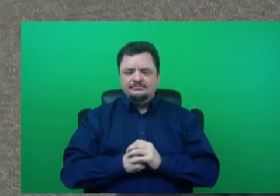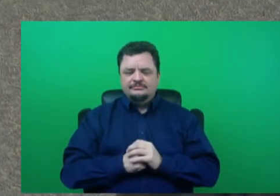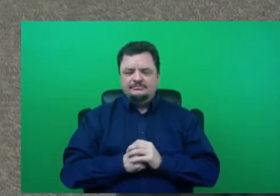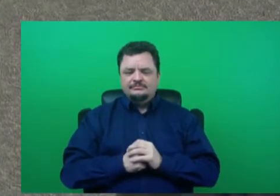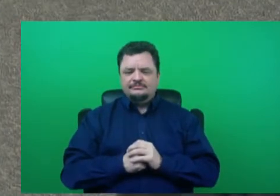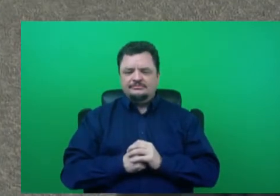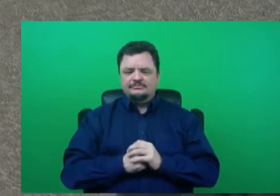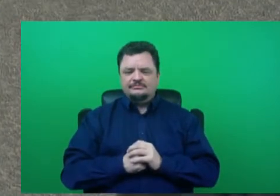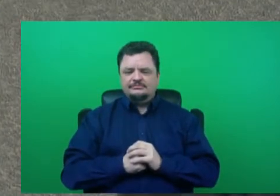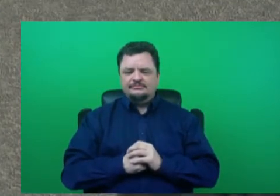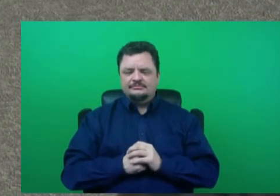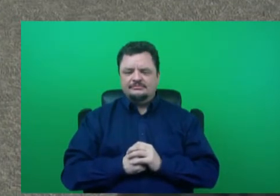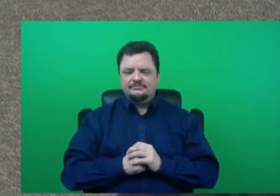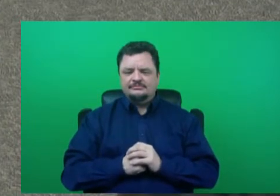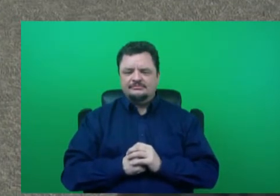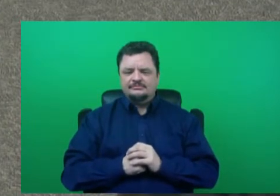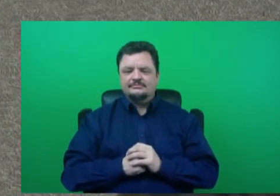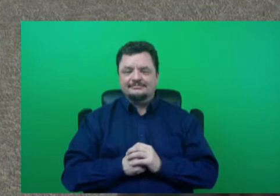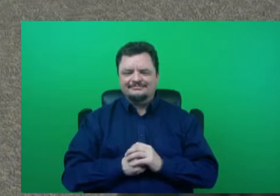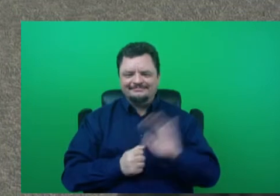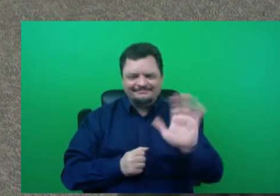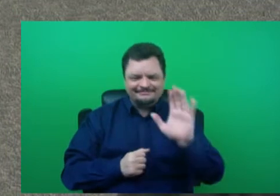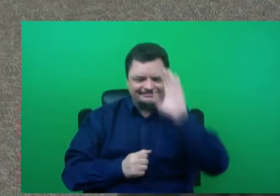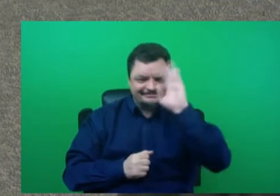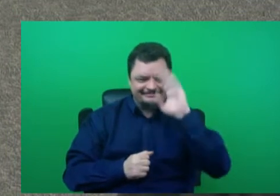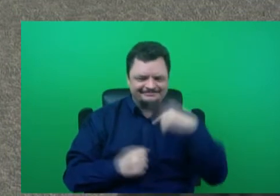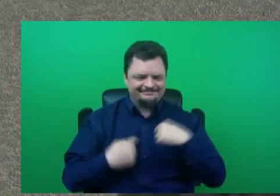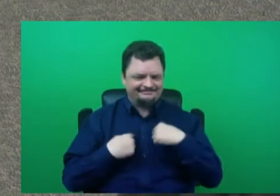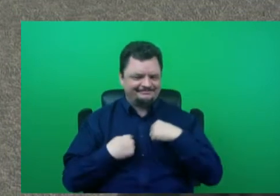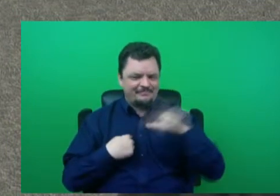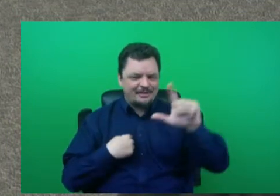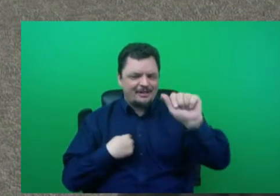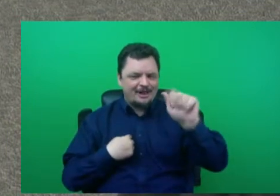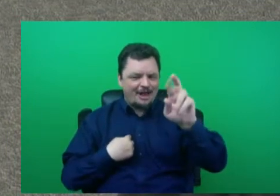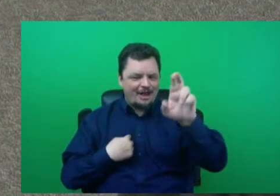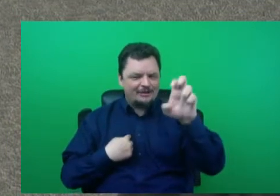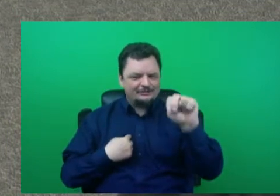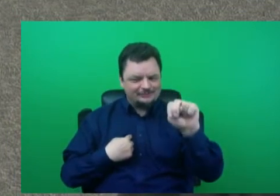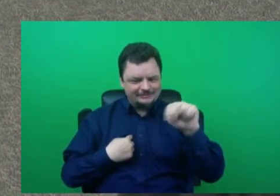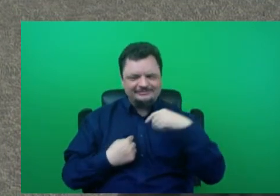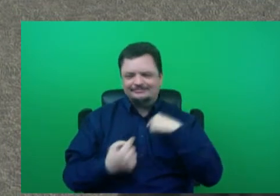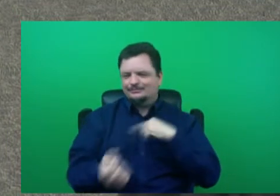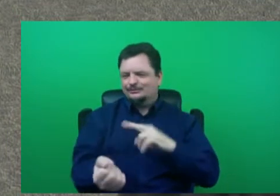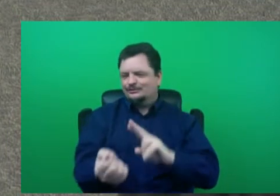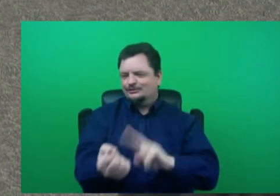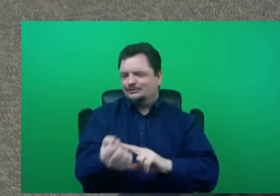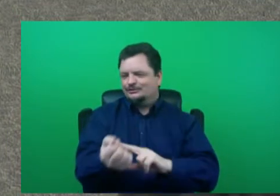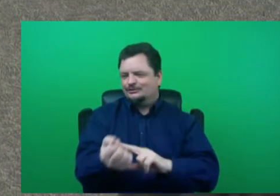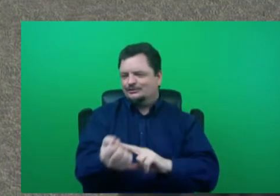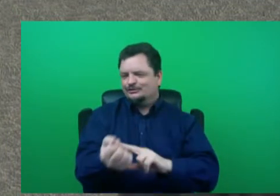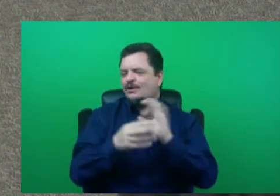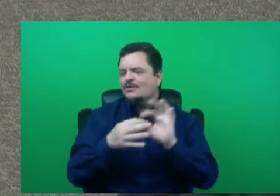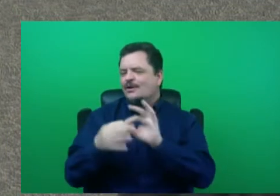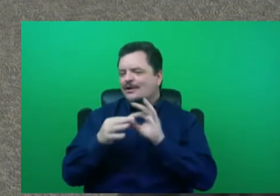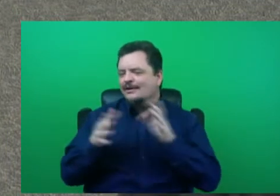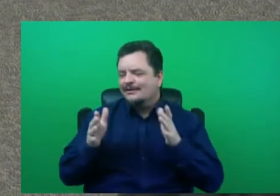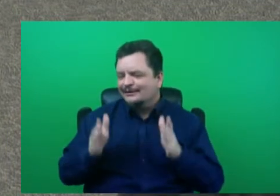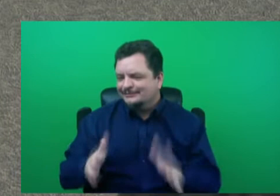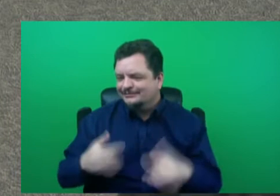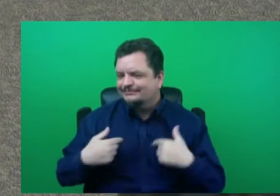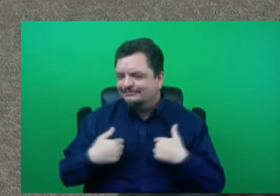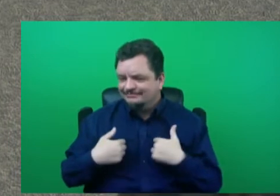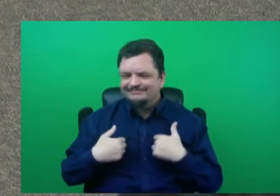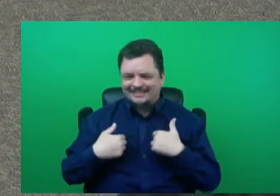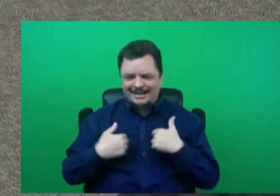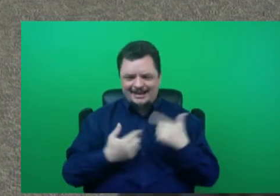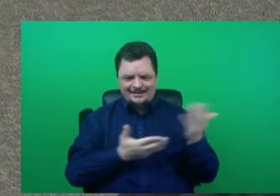Hi, thank you. My name is Laura. I'm a nurse care coordinator lead with our HCP team. I brought a few notes to say because I'm a good nurse, not so